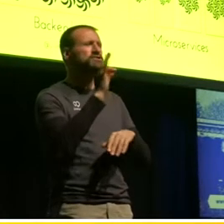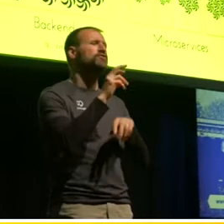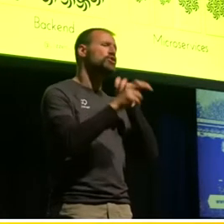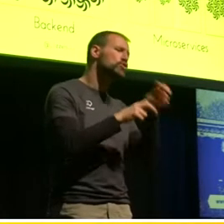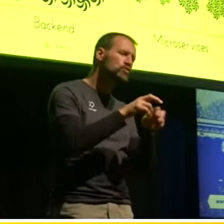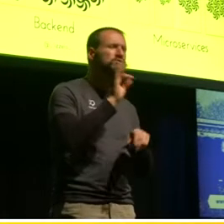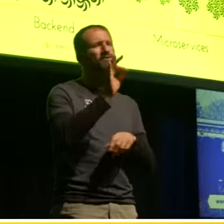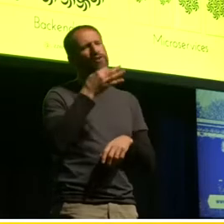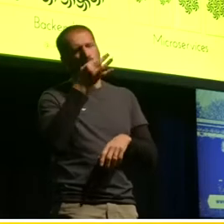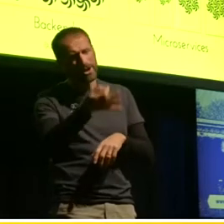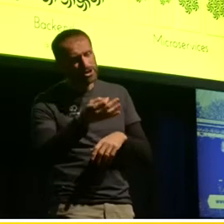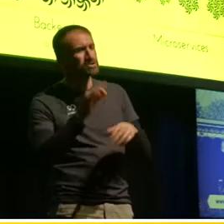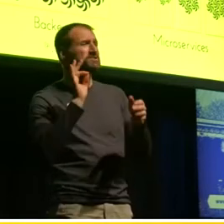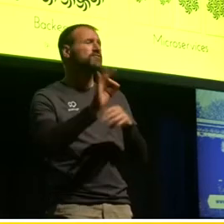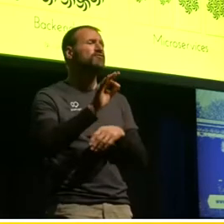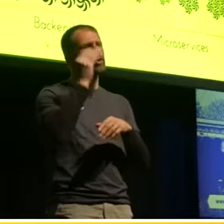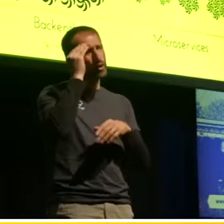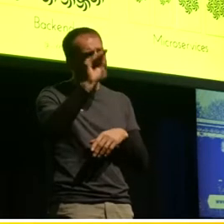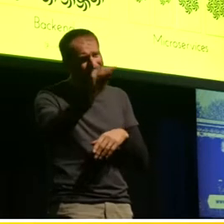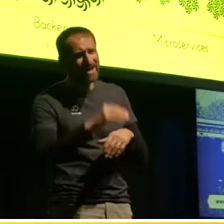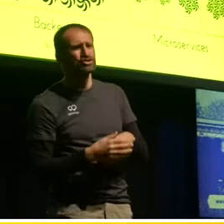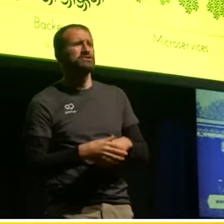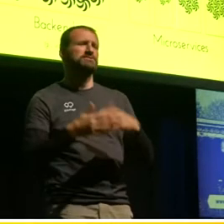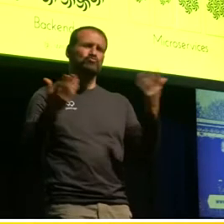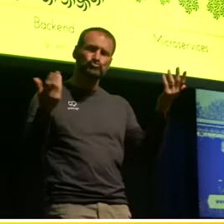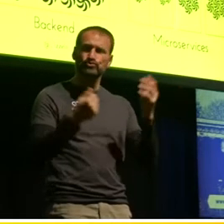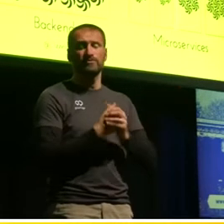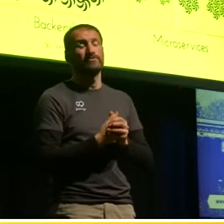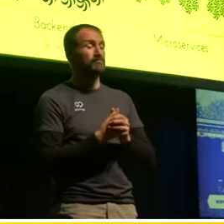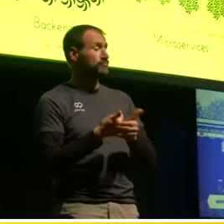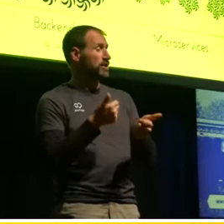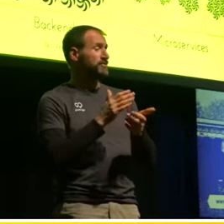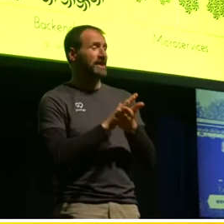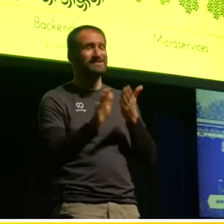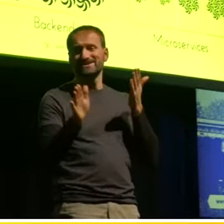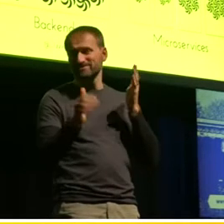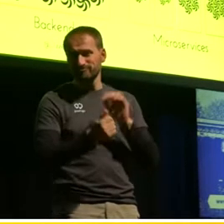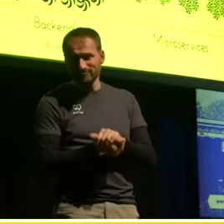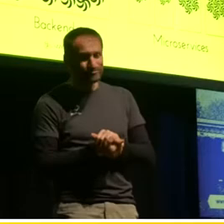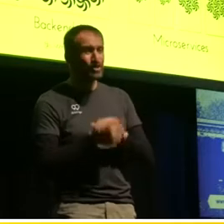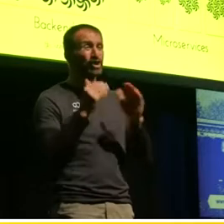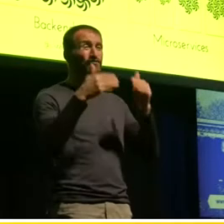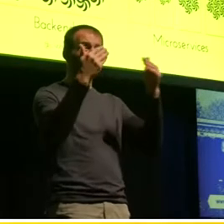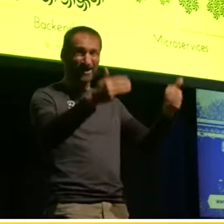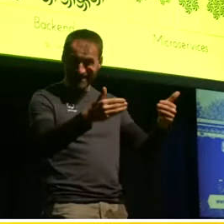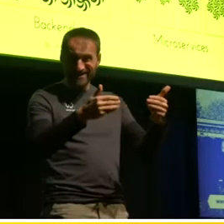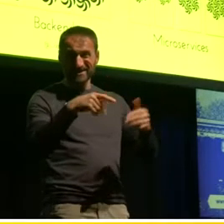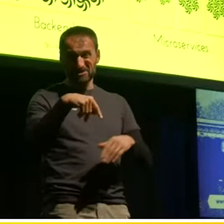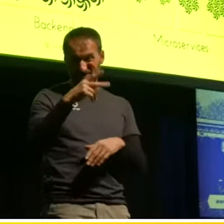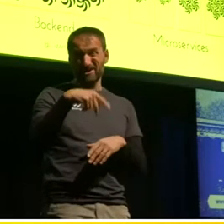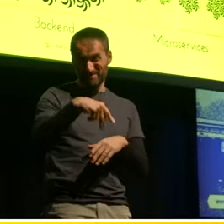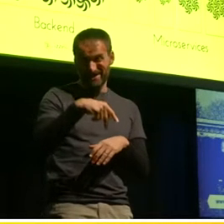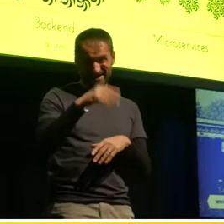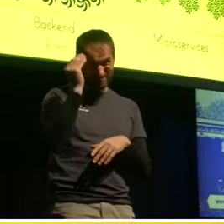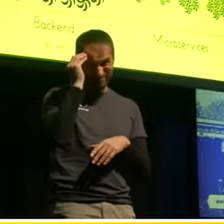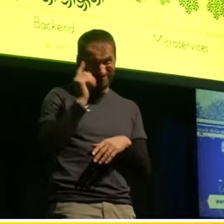for notifications. Nice. And the front end, the old PHP, it got even creepier. So at